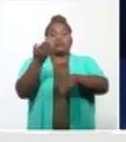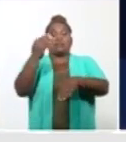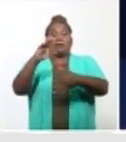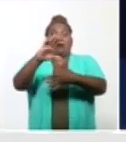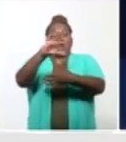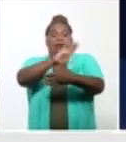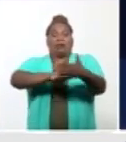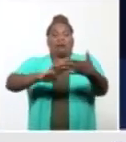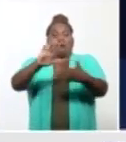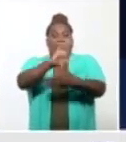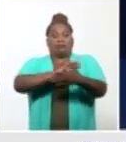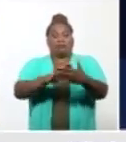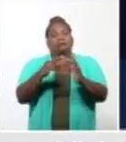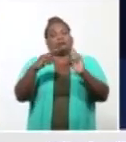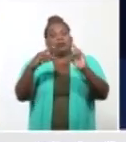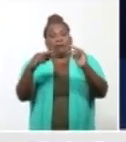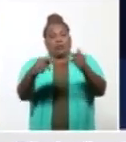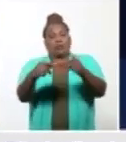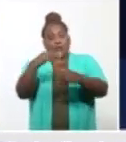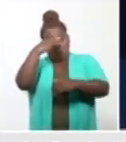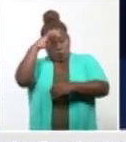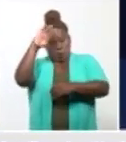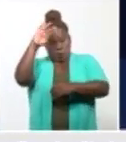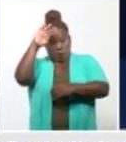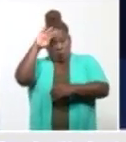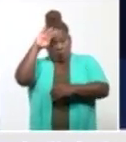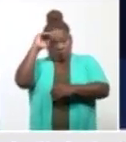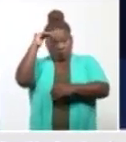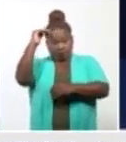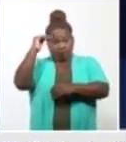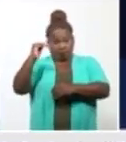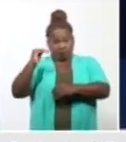discharged, some of them clinically discharged, others